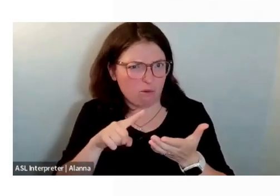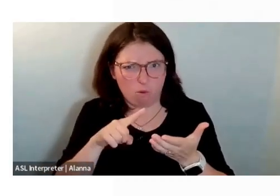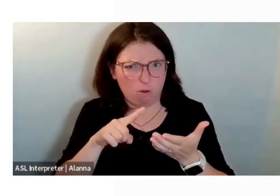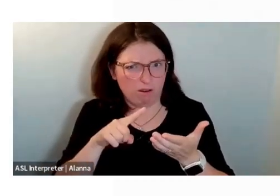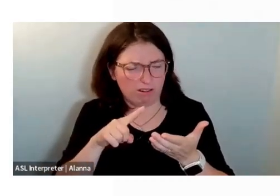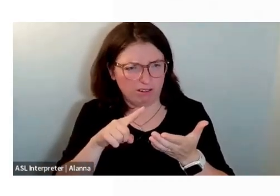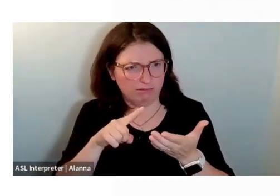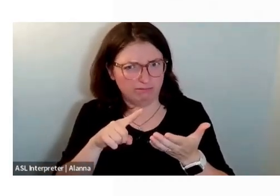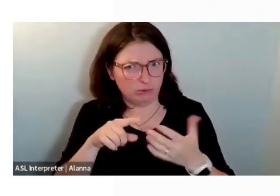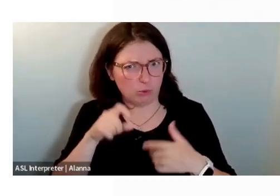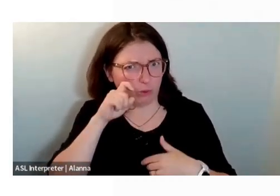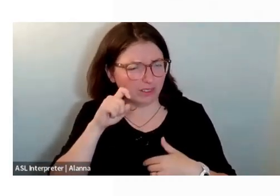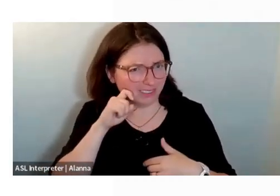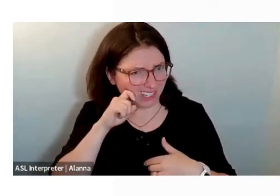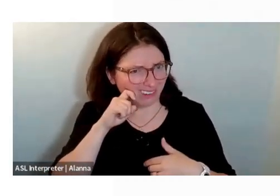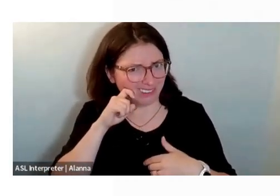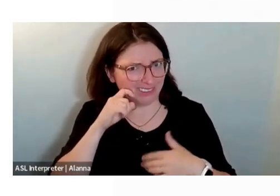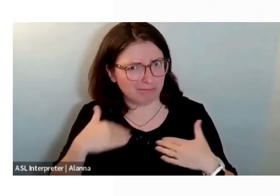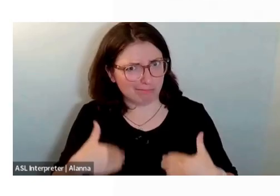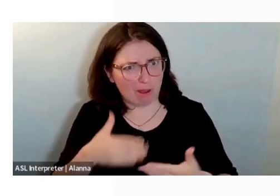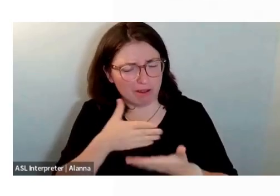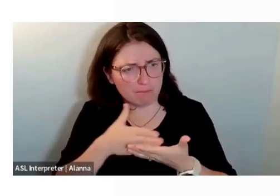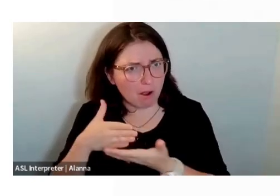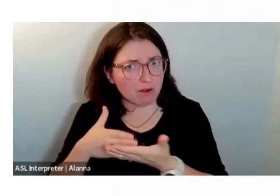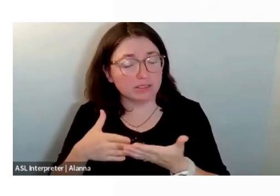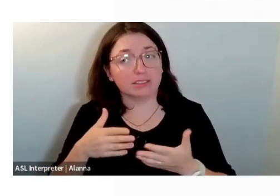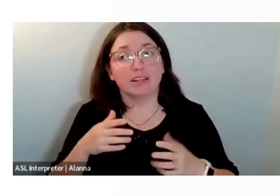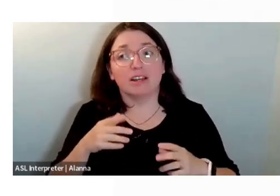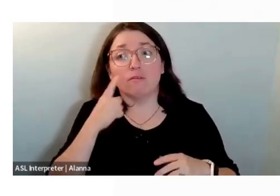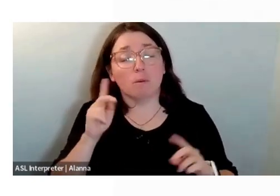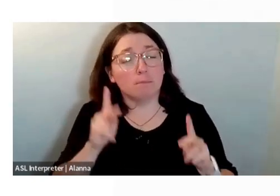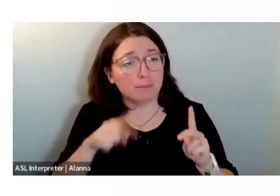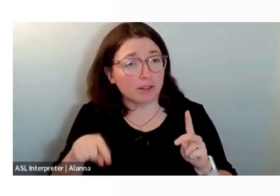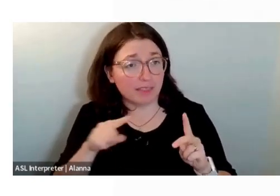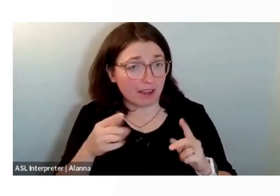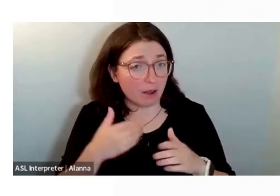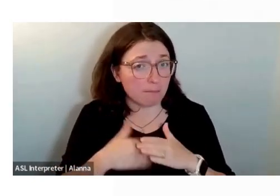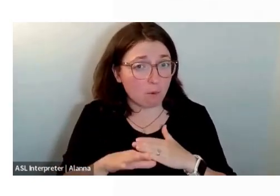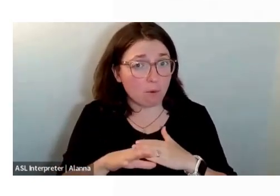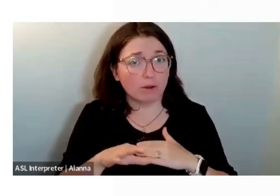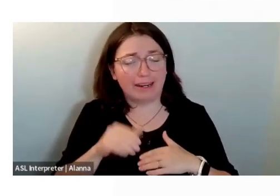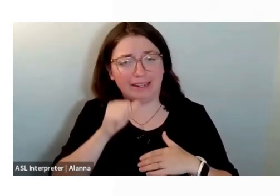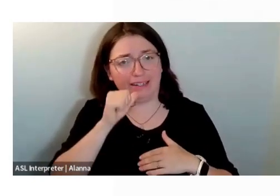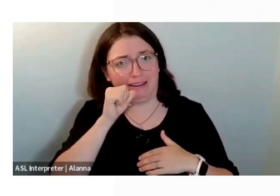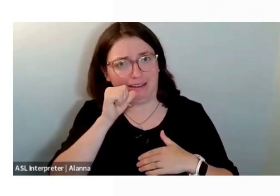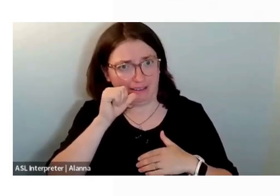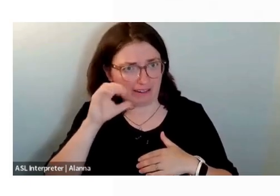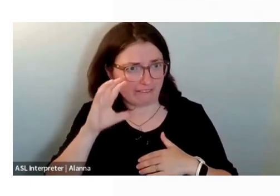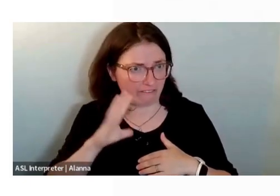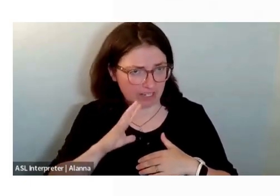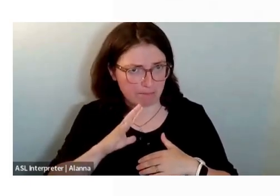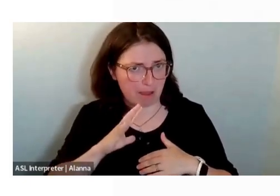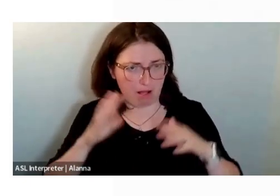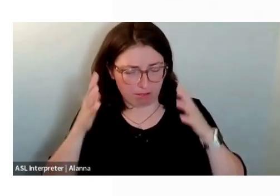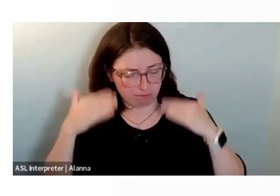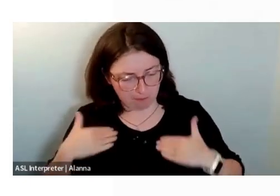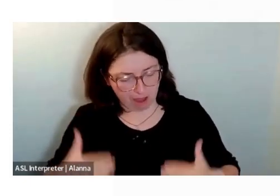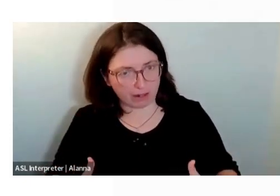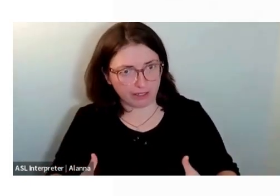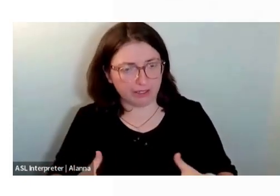who are born into a female phenotype have. The vagina is